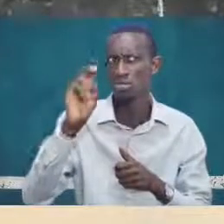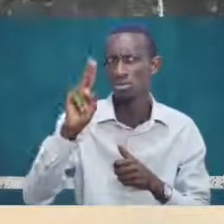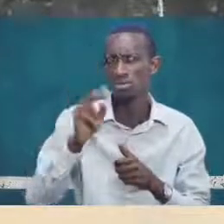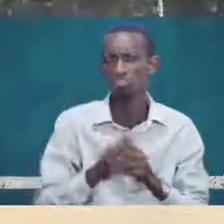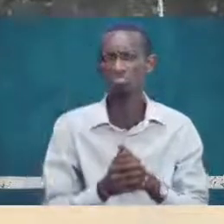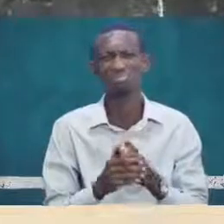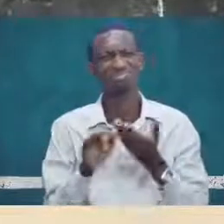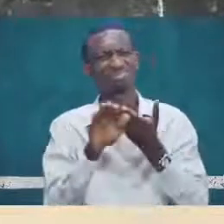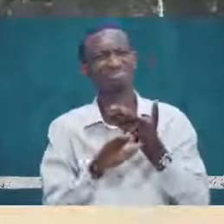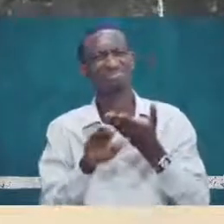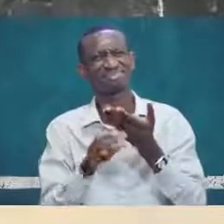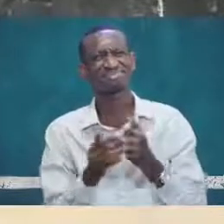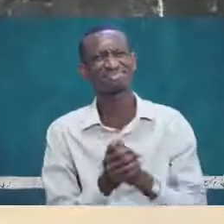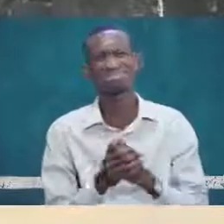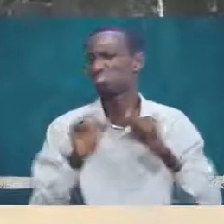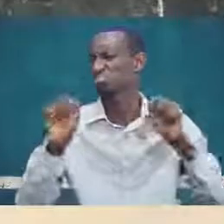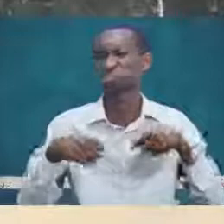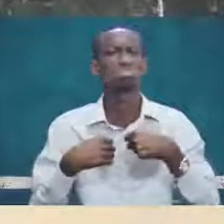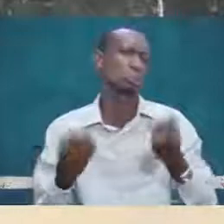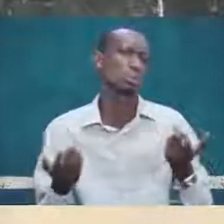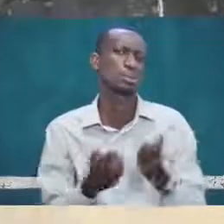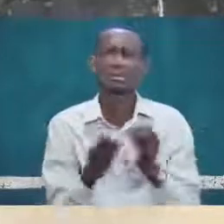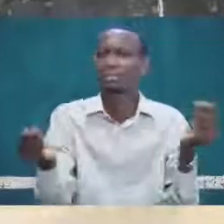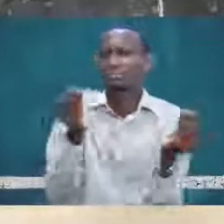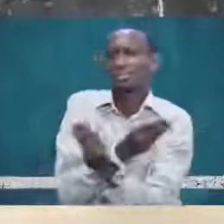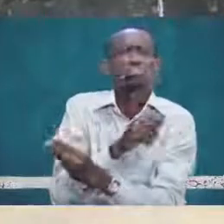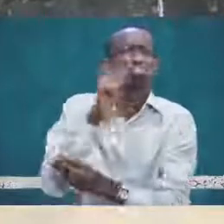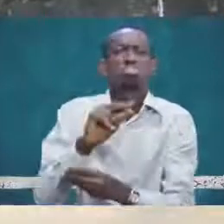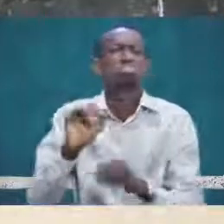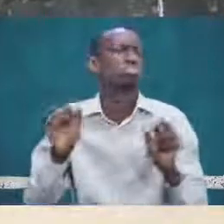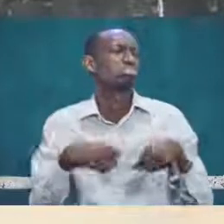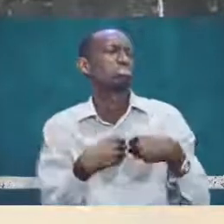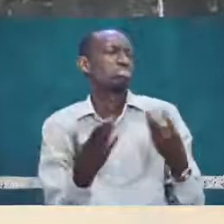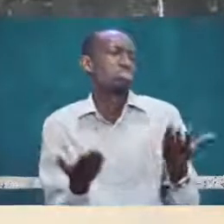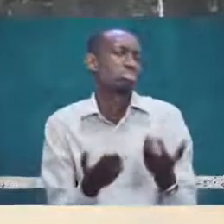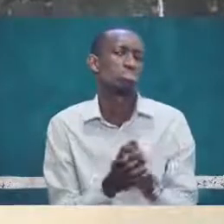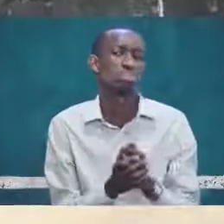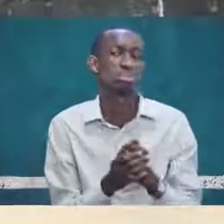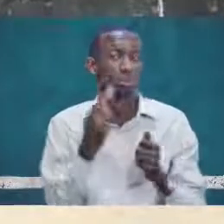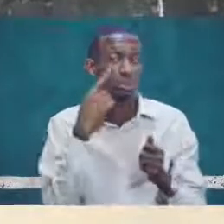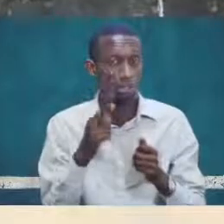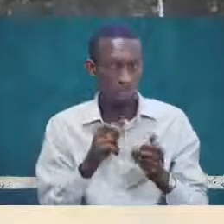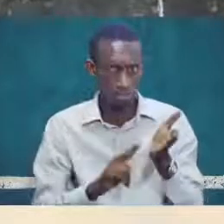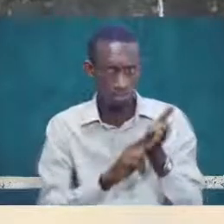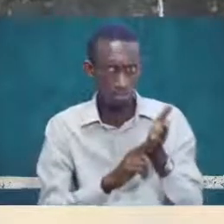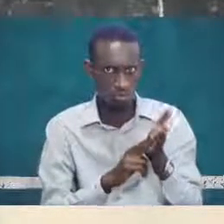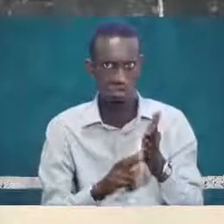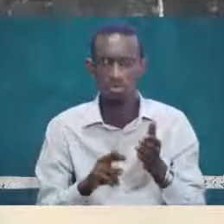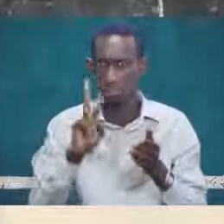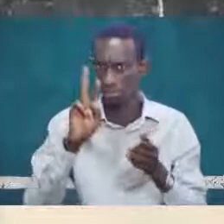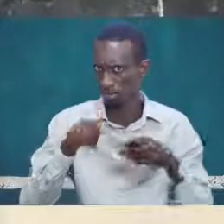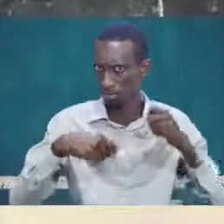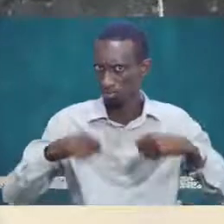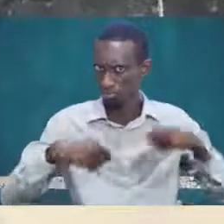cannot displace the zinc from its solution. We are using the reactivity series, if you can remember. Do